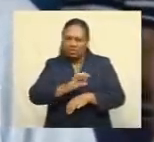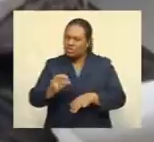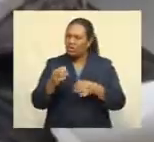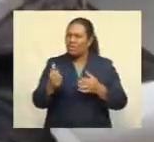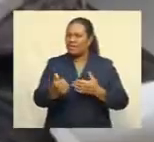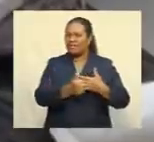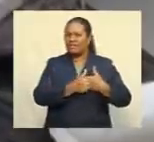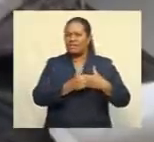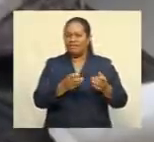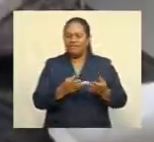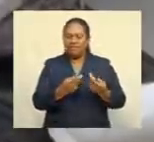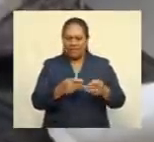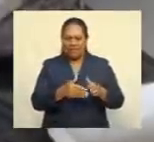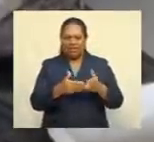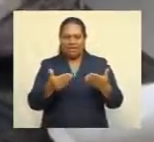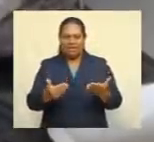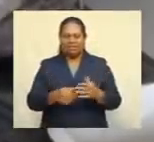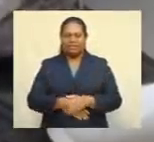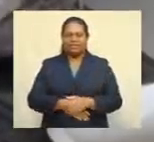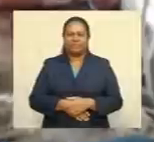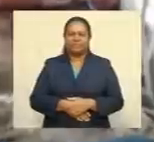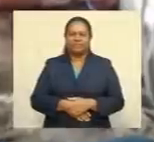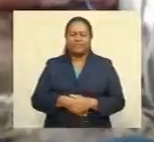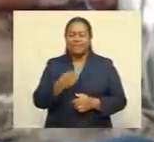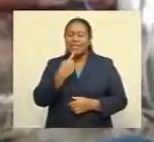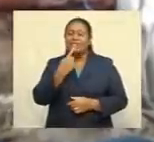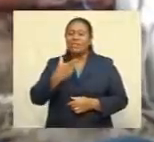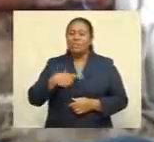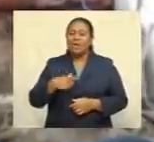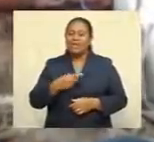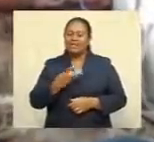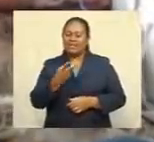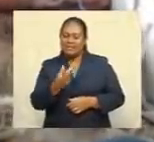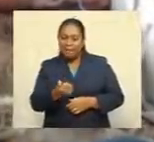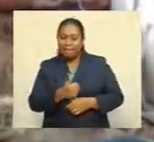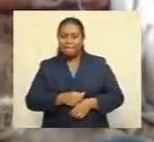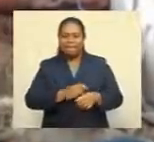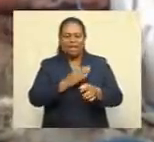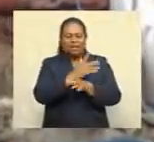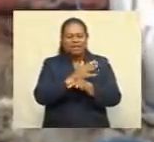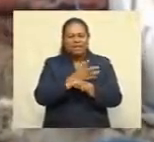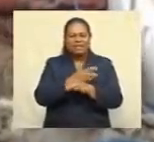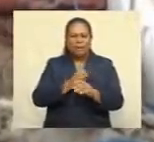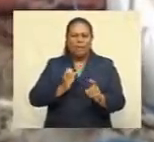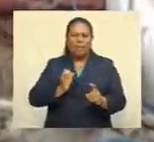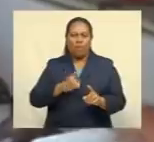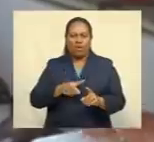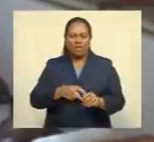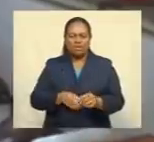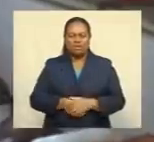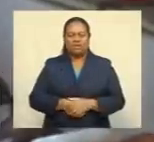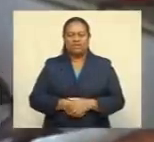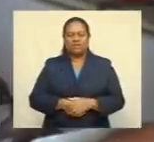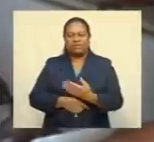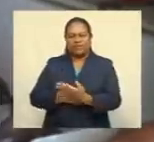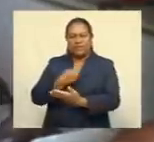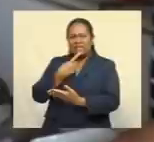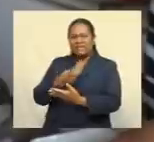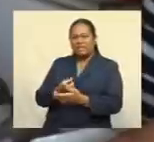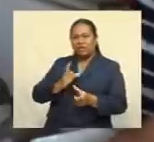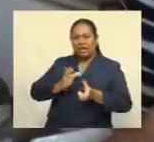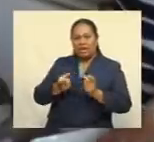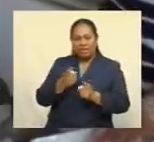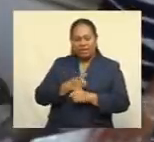up, and corals are bleached. This is why some fish are becoming poisonous. For these vendors, climate change is modifying